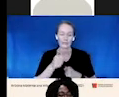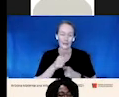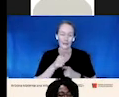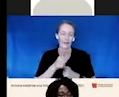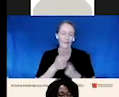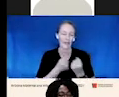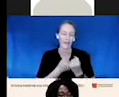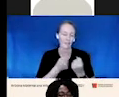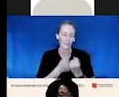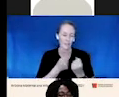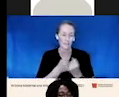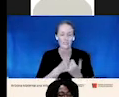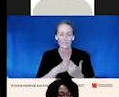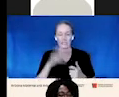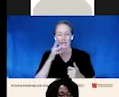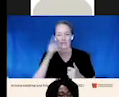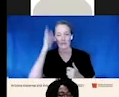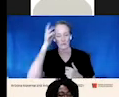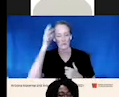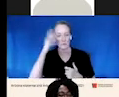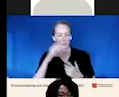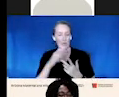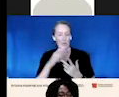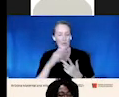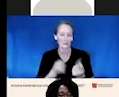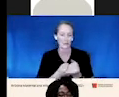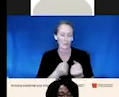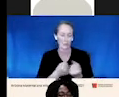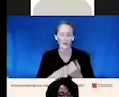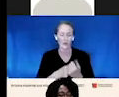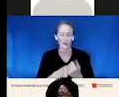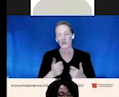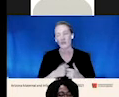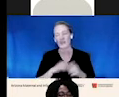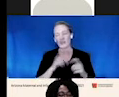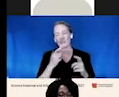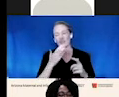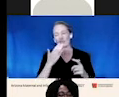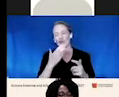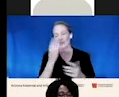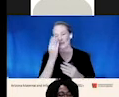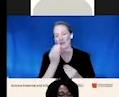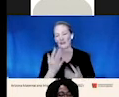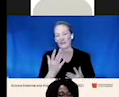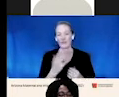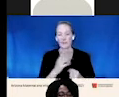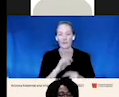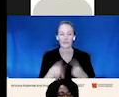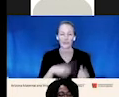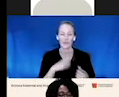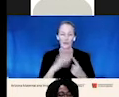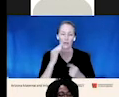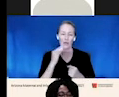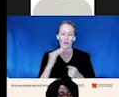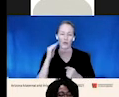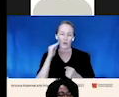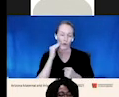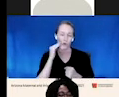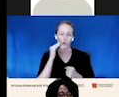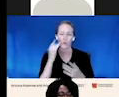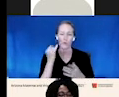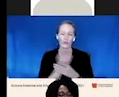of evidence out there for other early childhood home visiting programs, but I've also linked to some of the resources with Family Spirit.